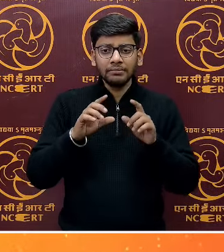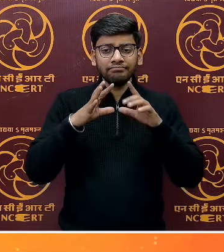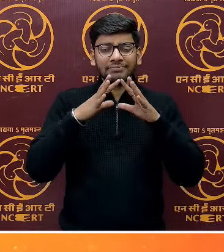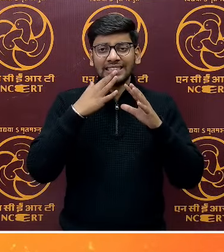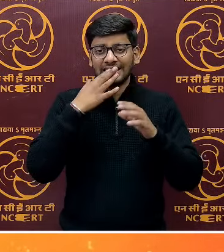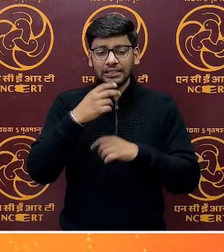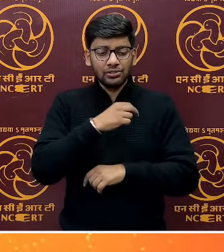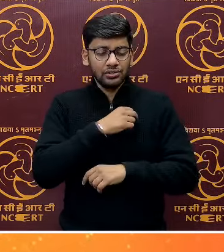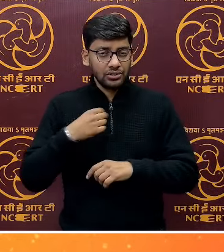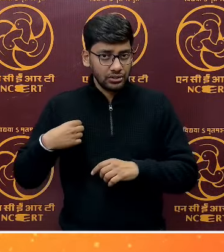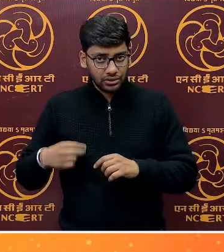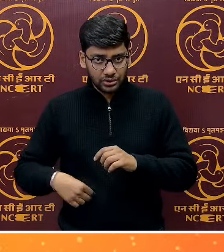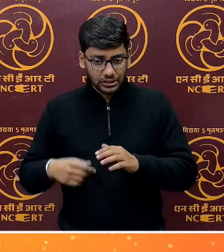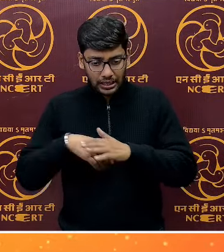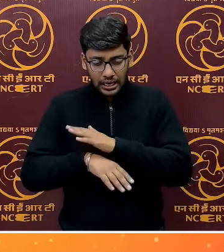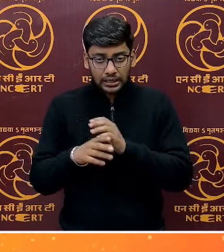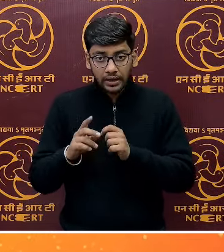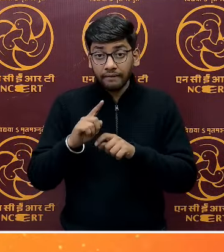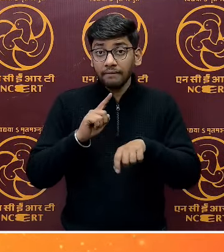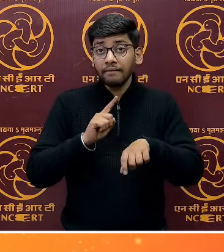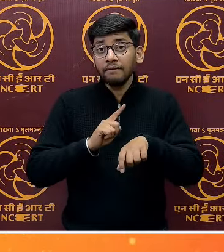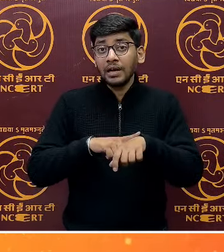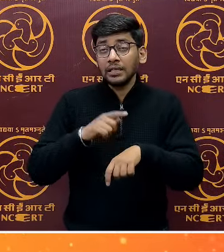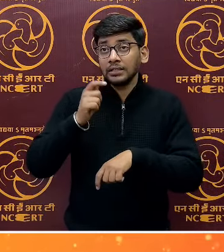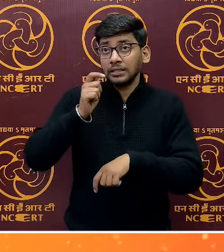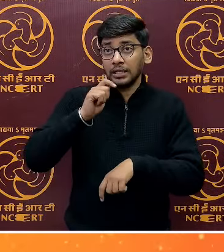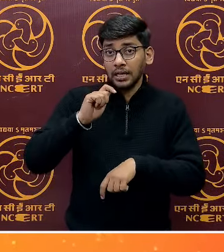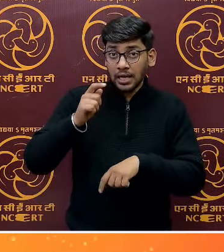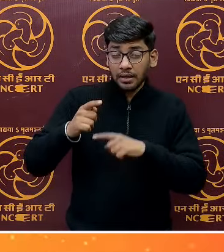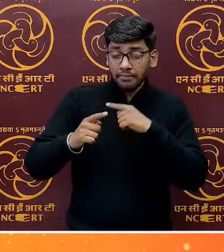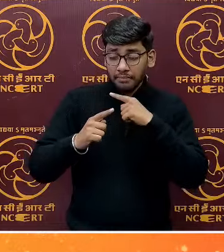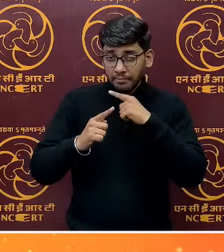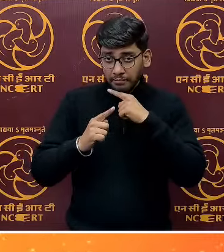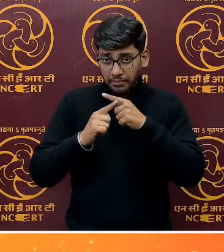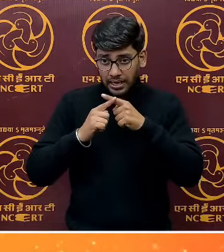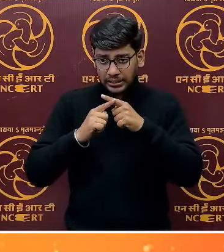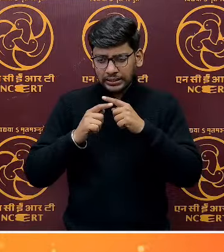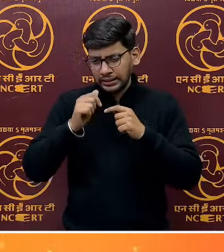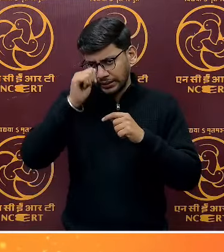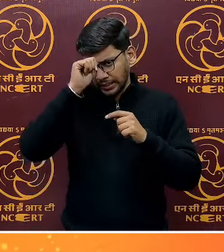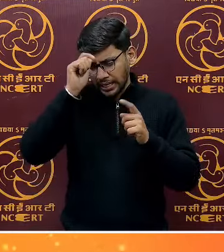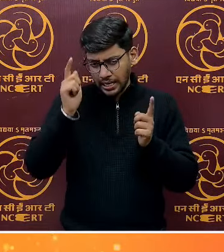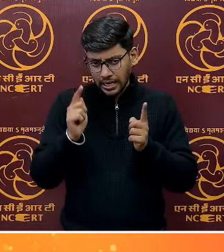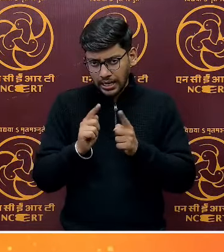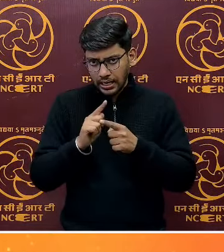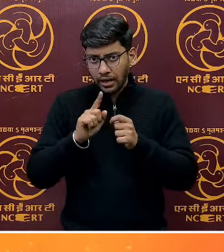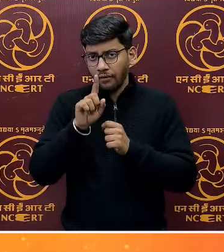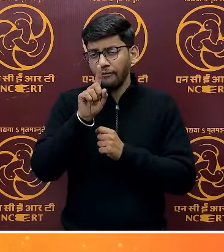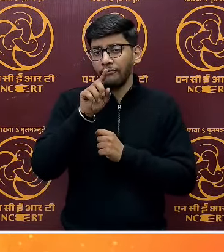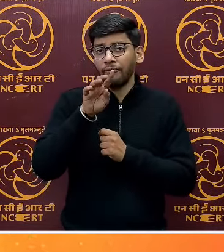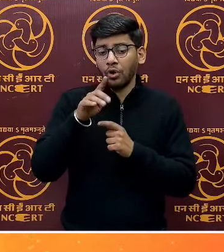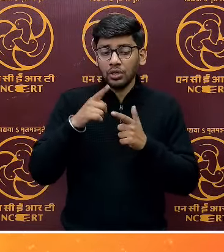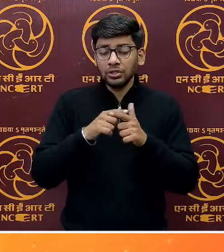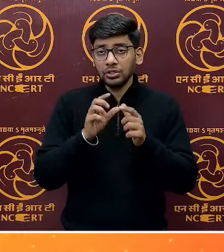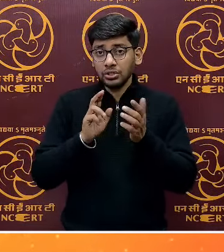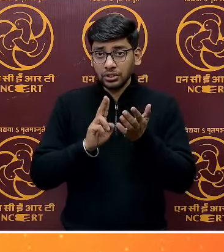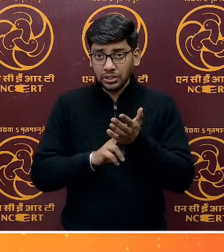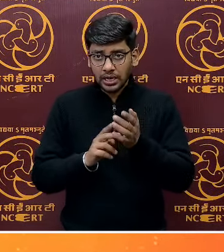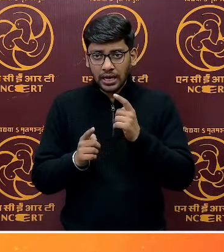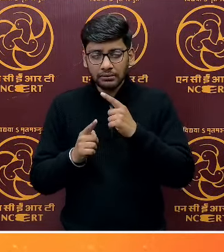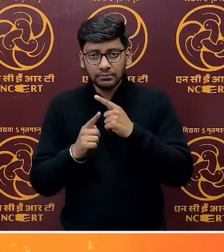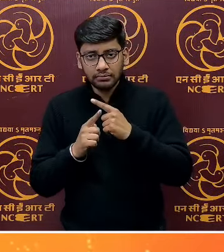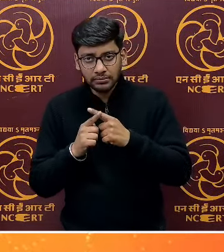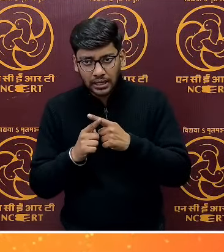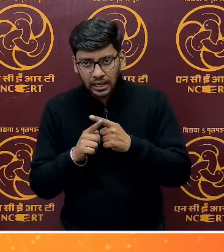And it's majorly done in India also on 14 January, also on 15th August. Yeah.